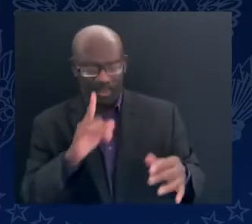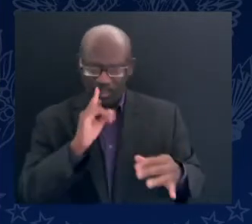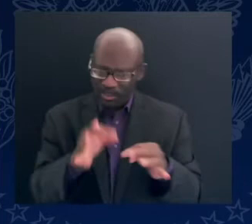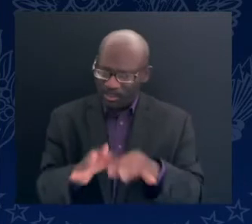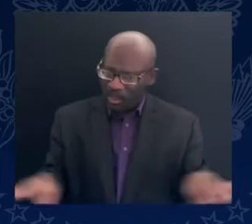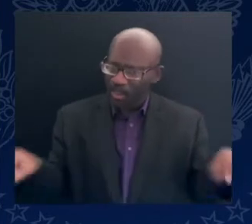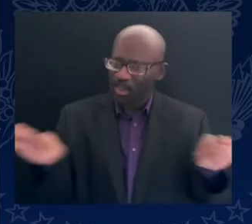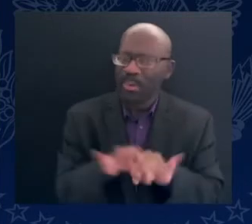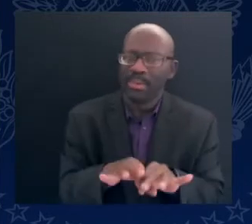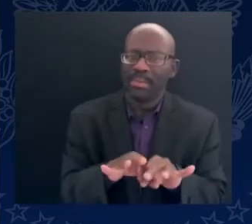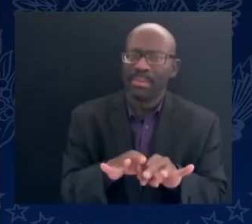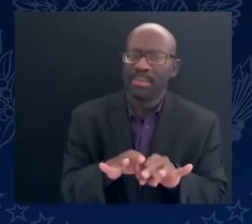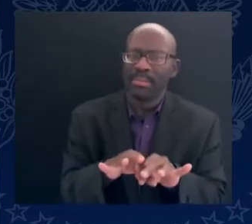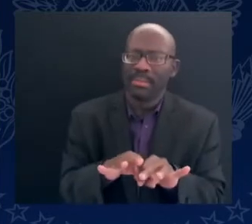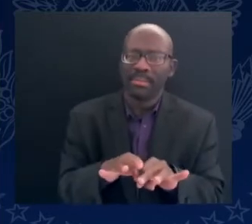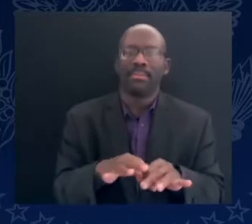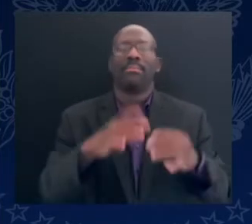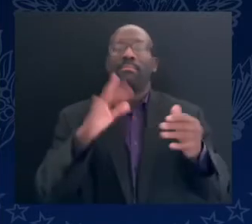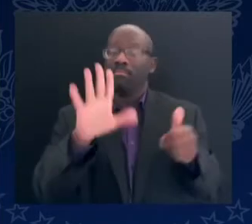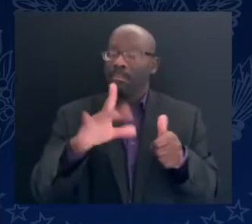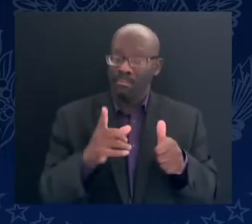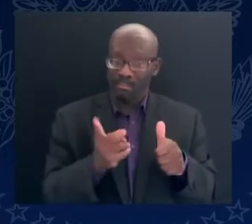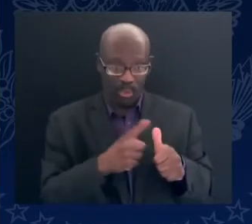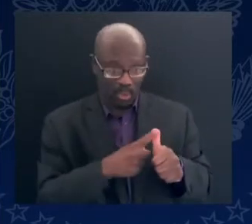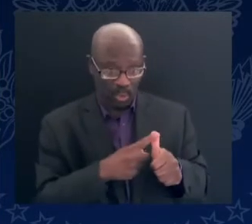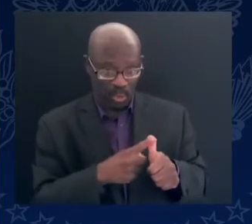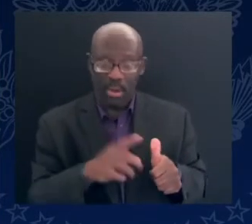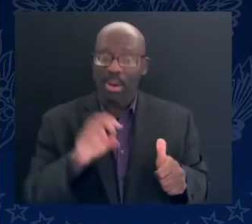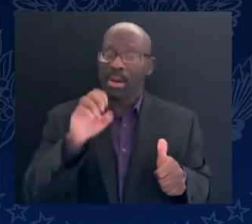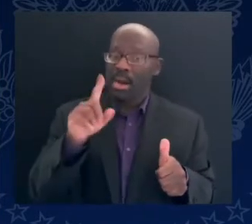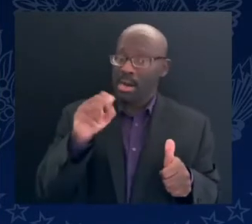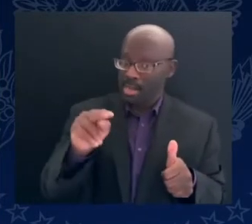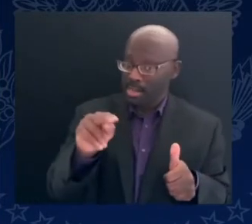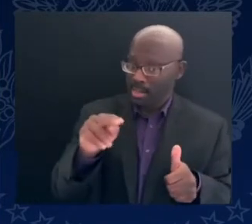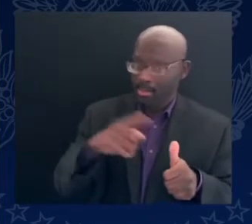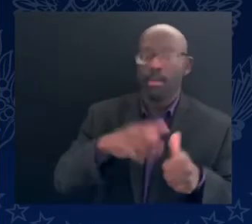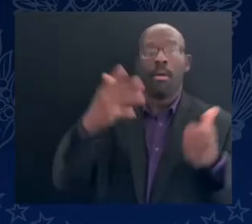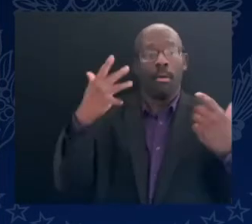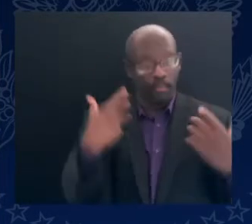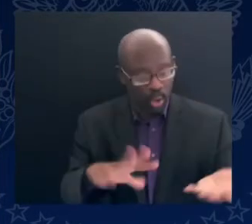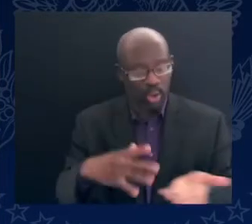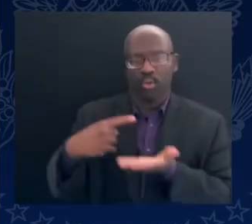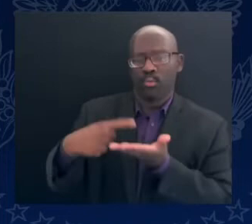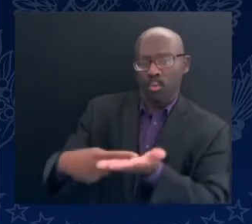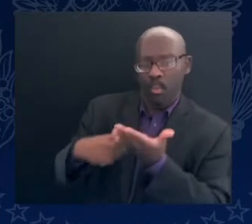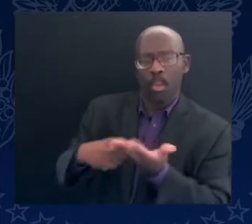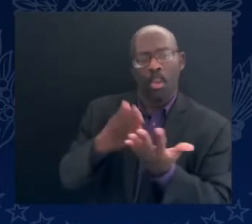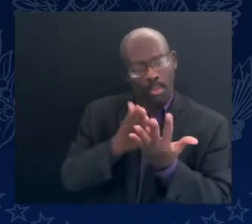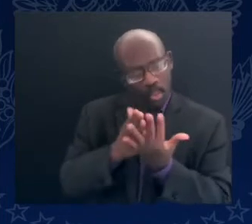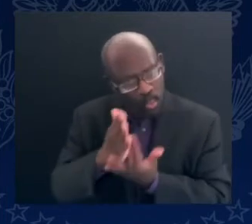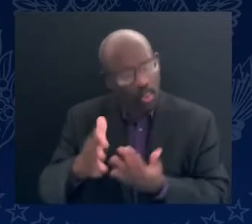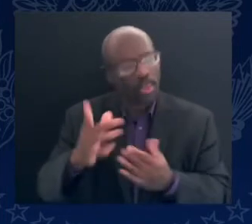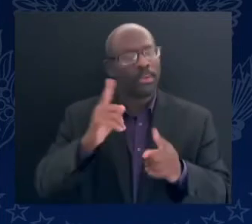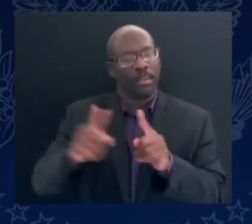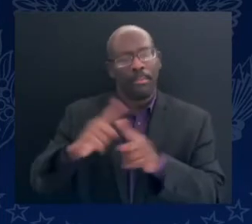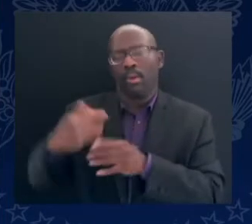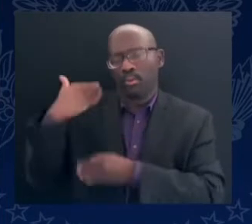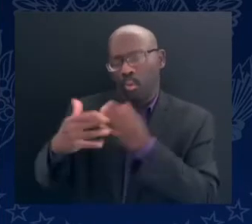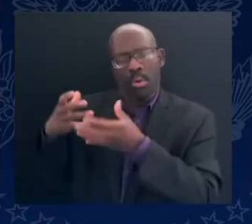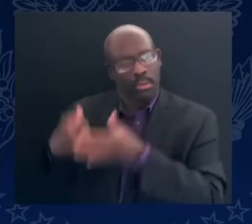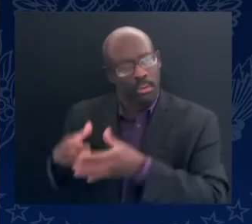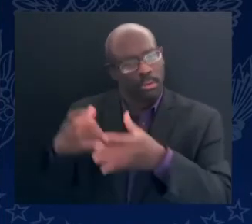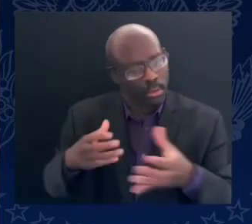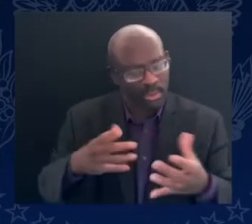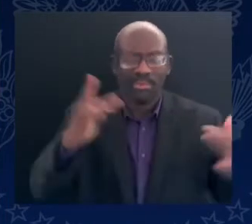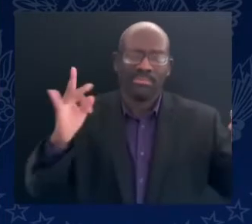Well, first of all, Elton's legacy's not finished. You know, we talk about transcending generations. That was what he's so good at, and he's still doing it.